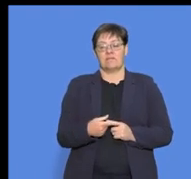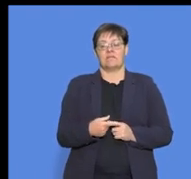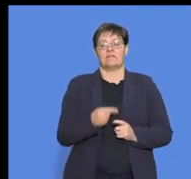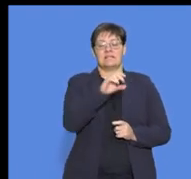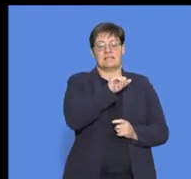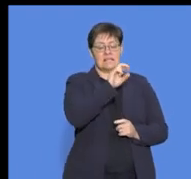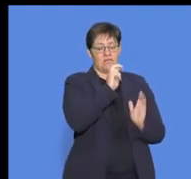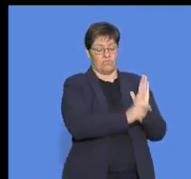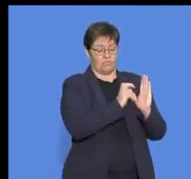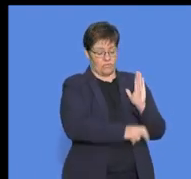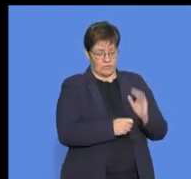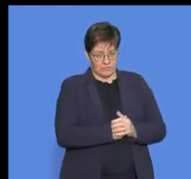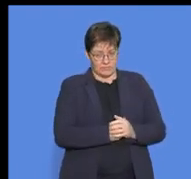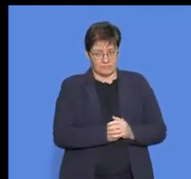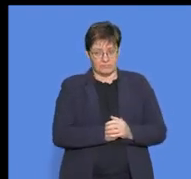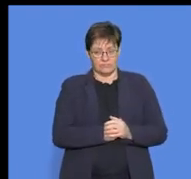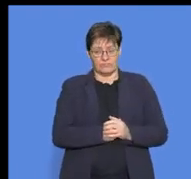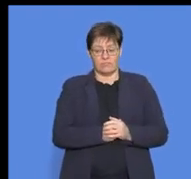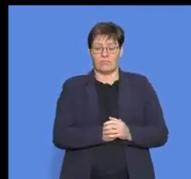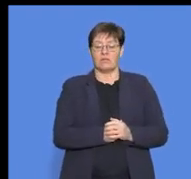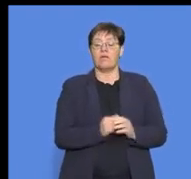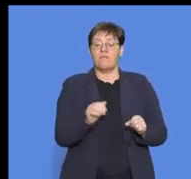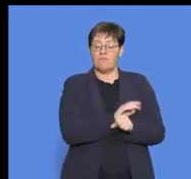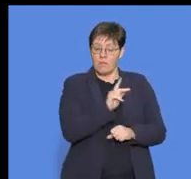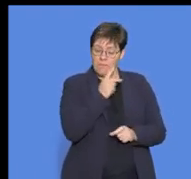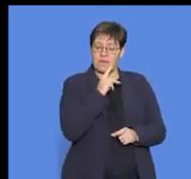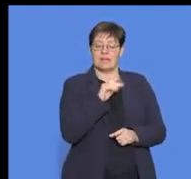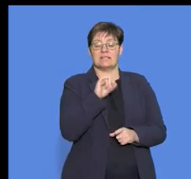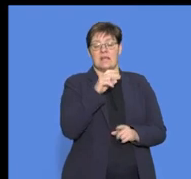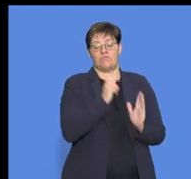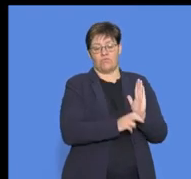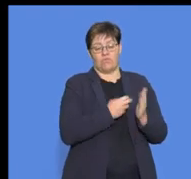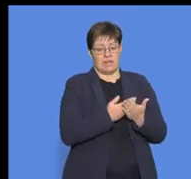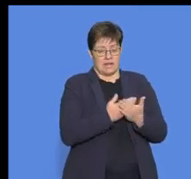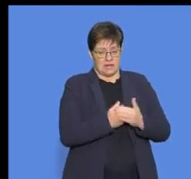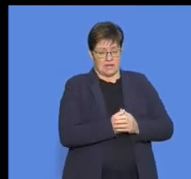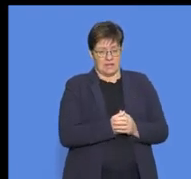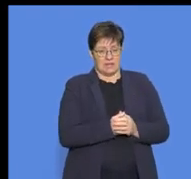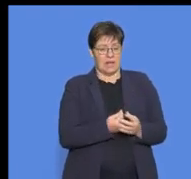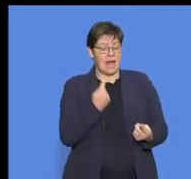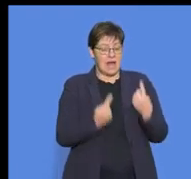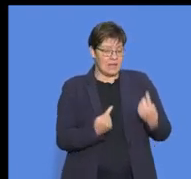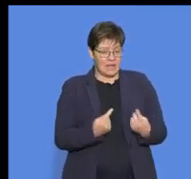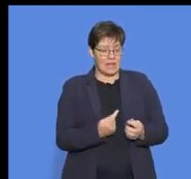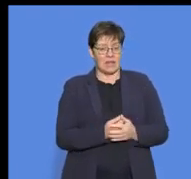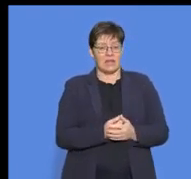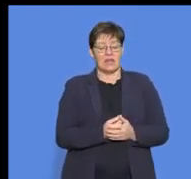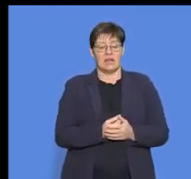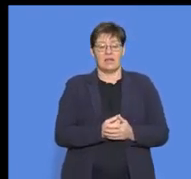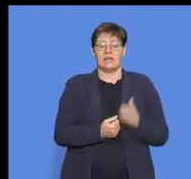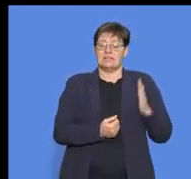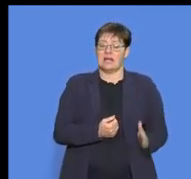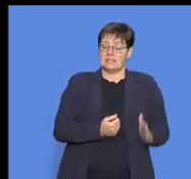for sine rule. Okay, so one full pair means we can use the sine rule. So we can either we have angle